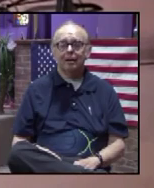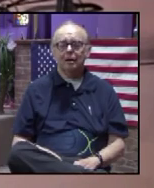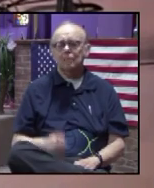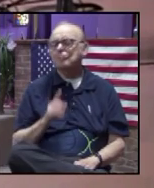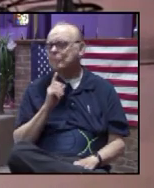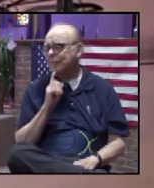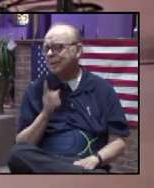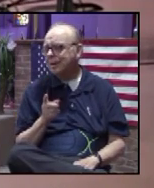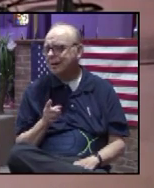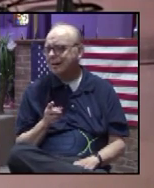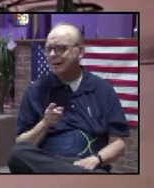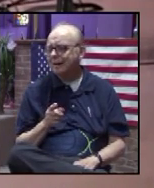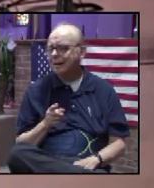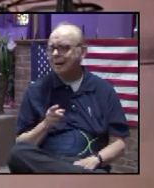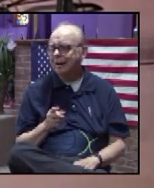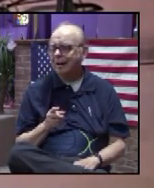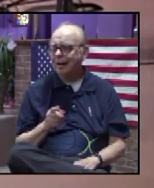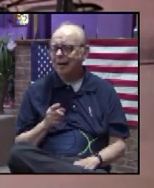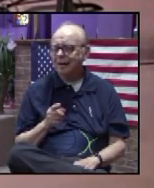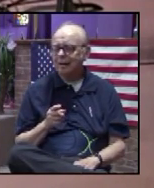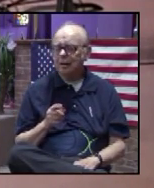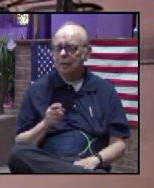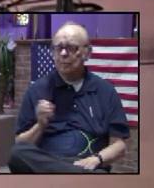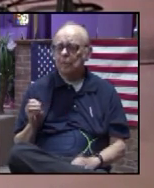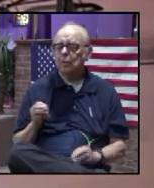Really? There ain't no way.